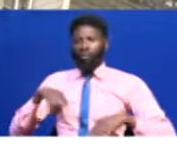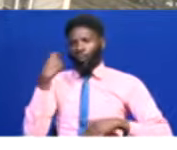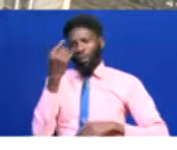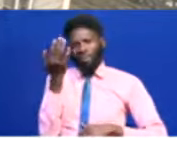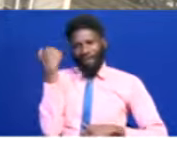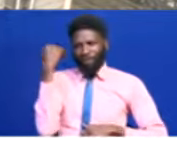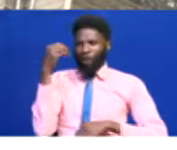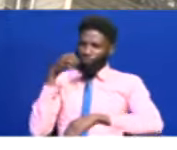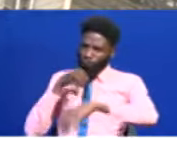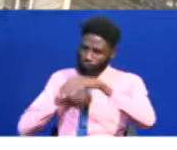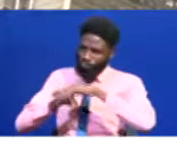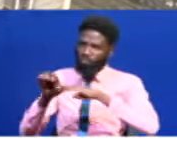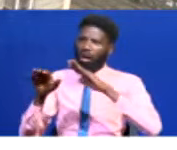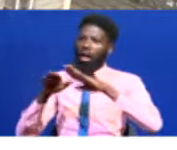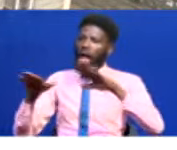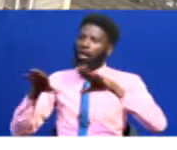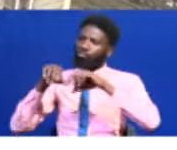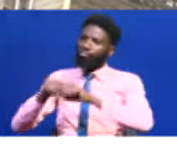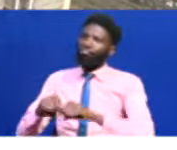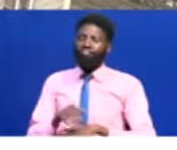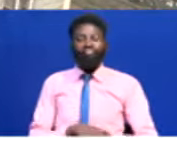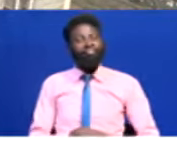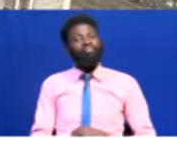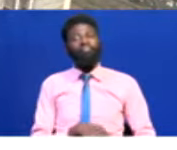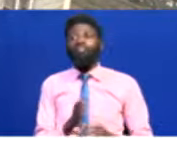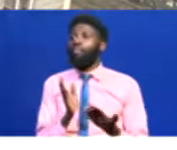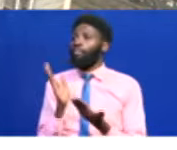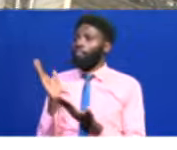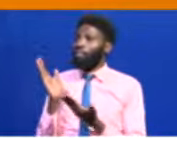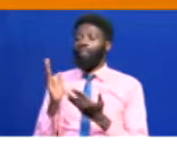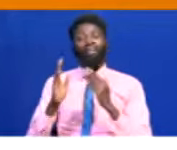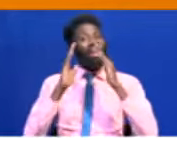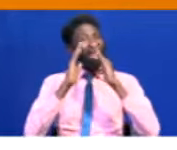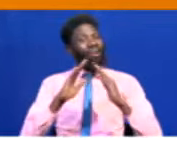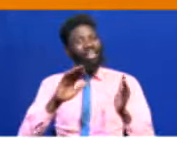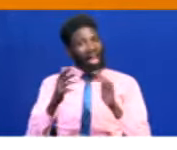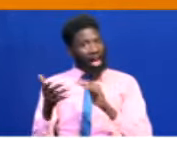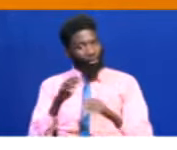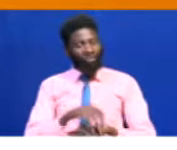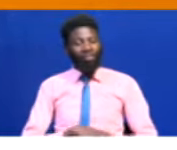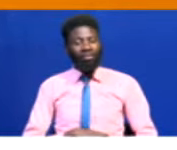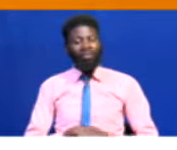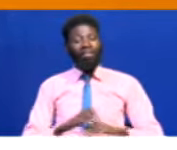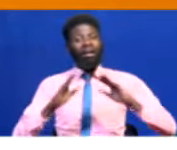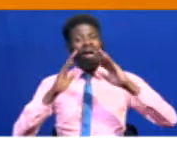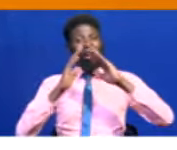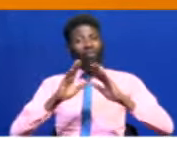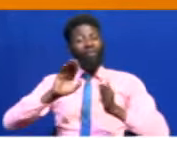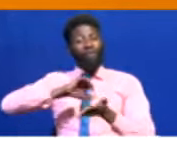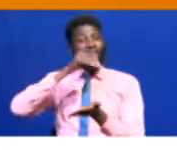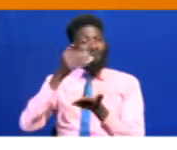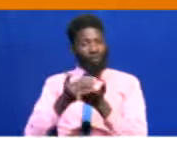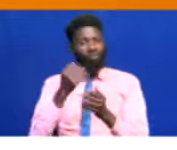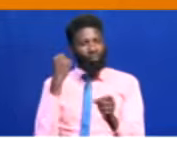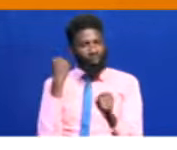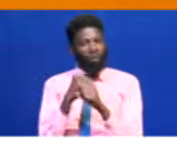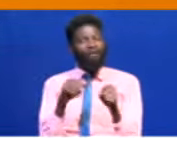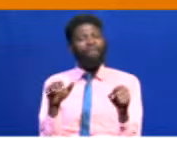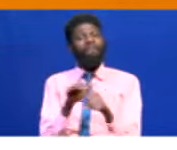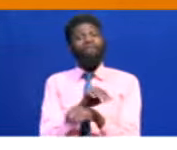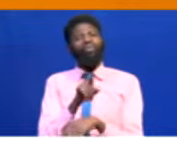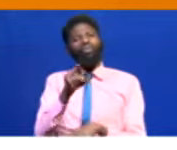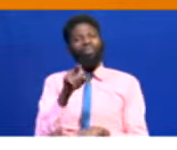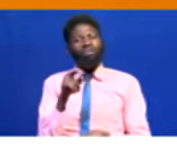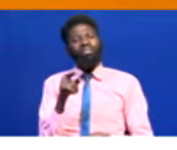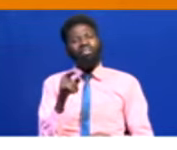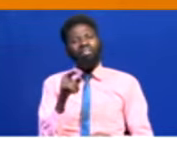squatted in those lands. Now to housing. Right. The housing fund is fully operational. Right. From where is it? How does it look when it comes